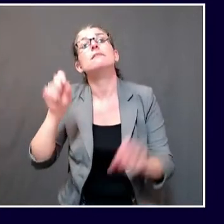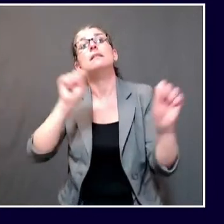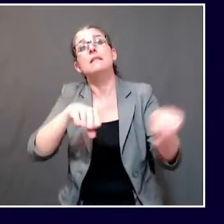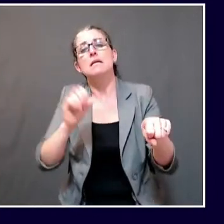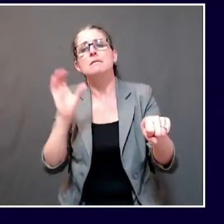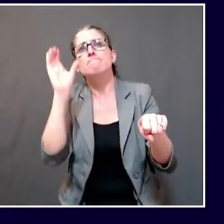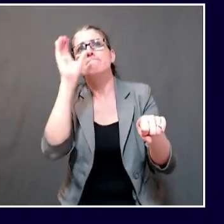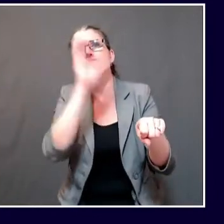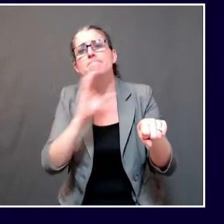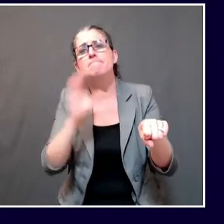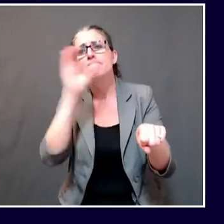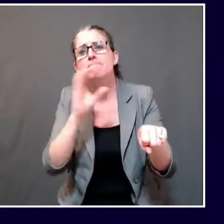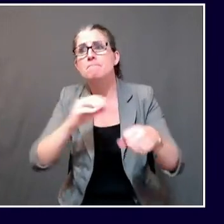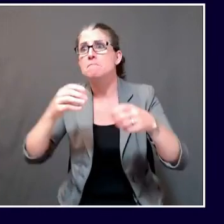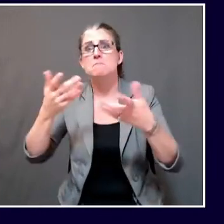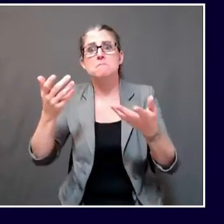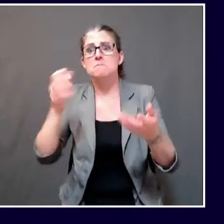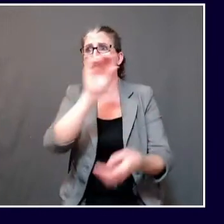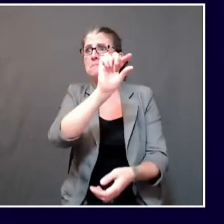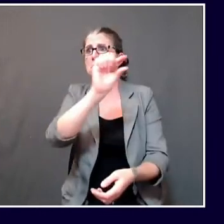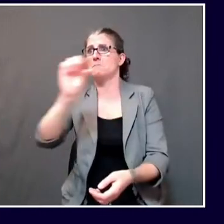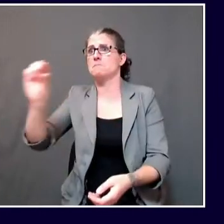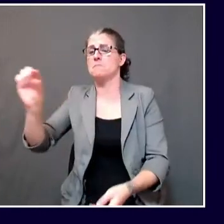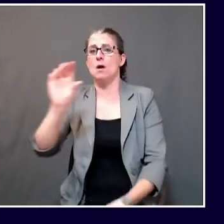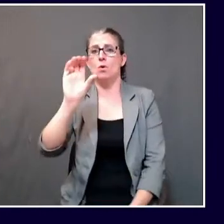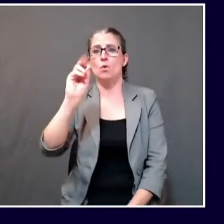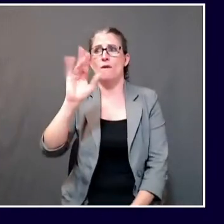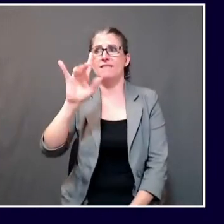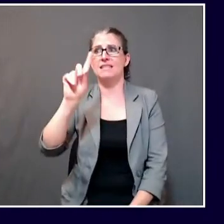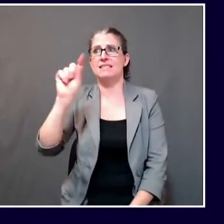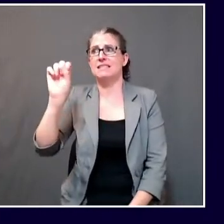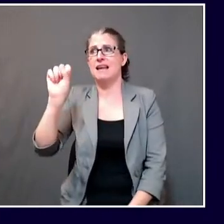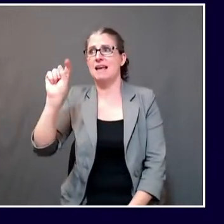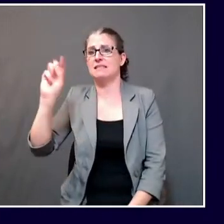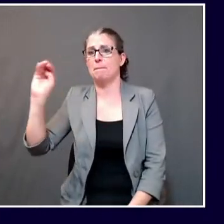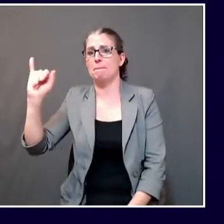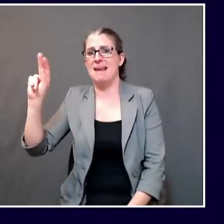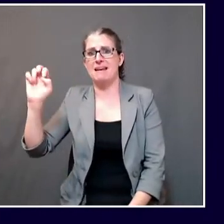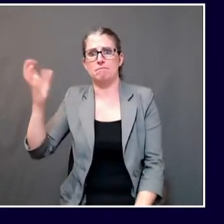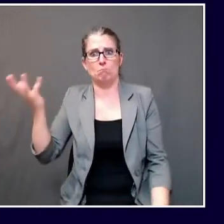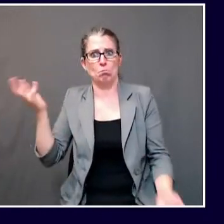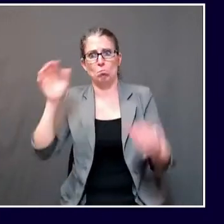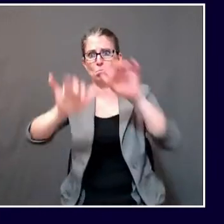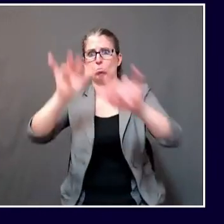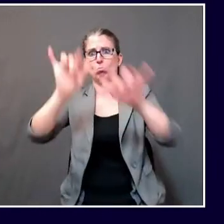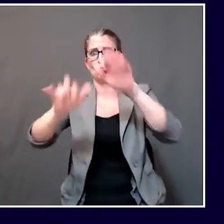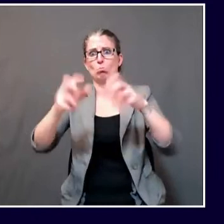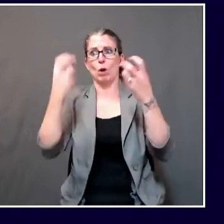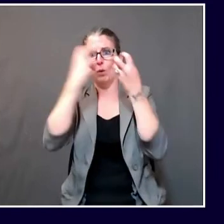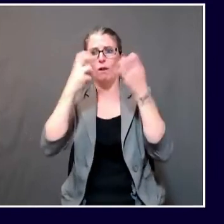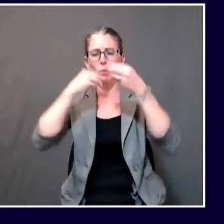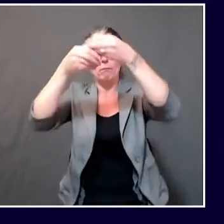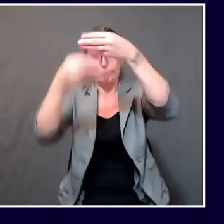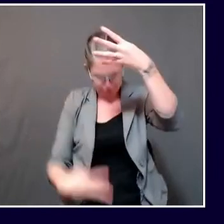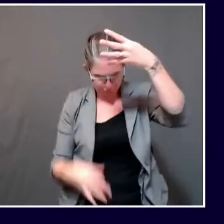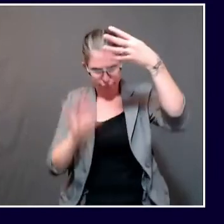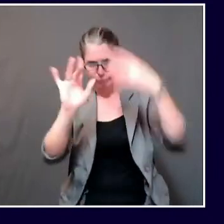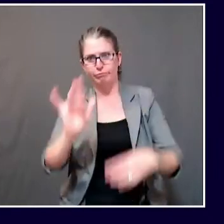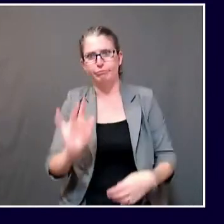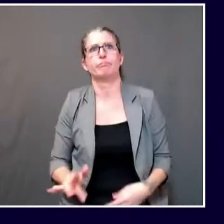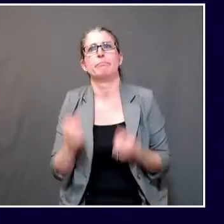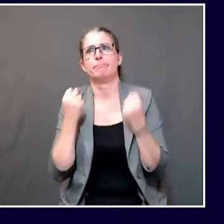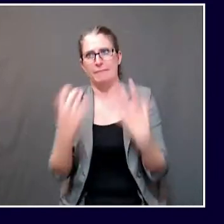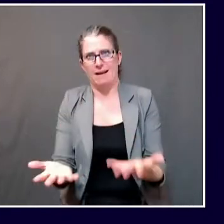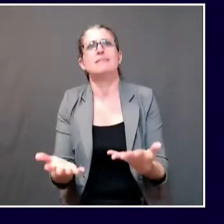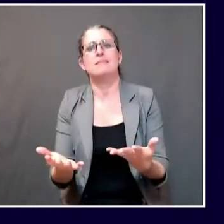Governor Mills's Keep Maine Healthy website, in which there is a section on how and where to get tested